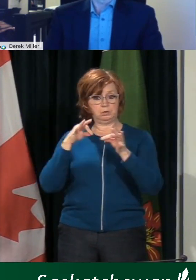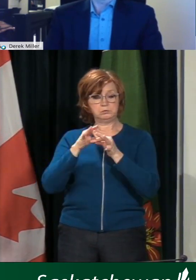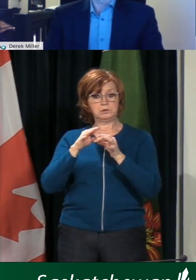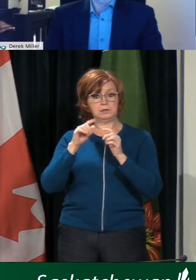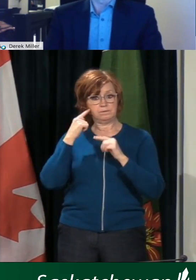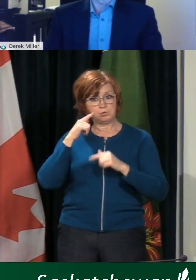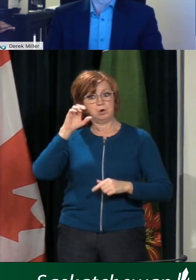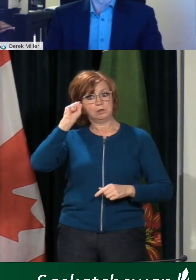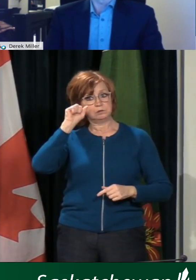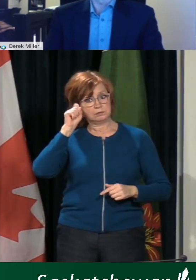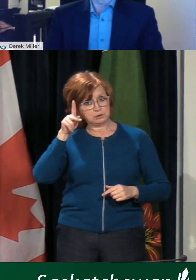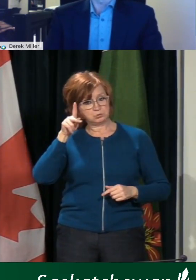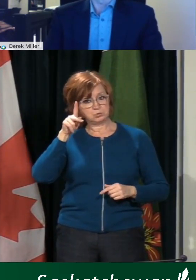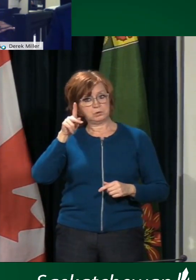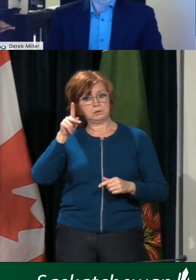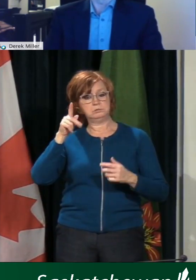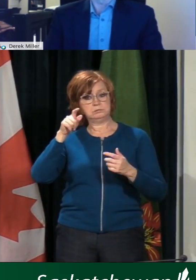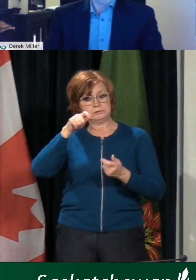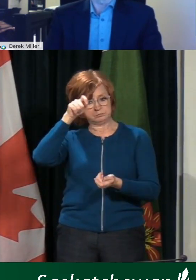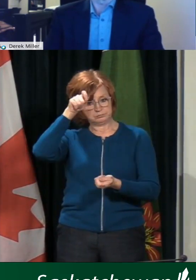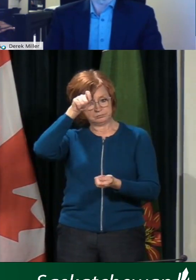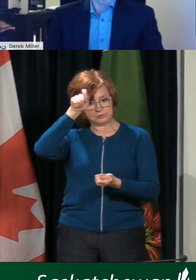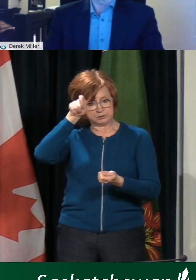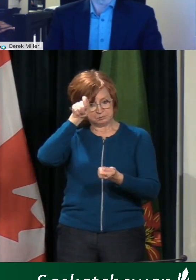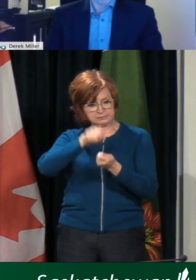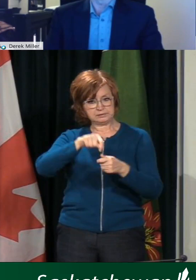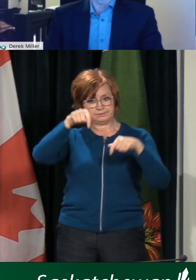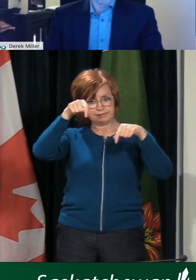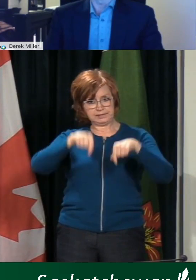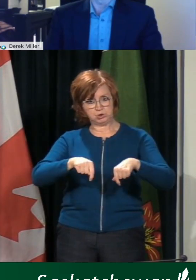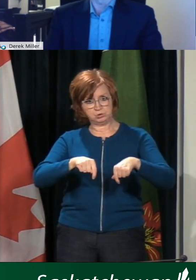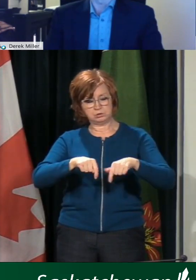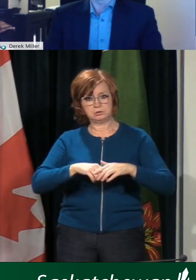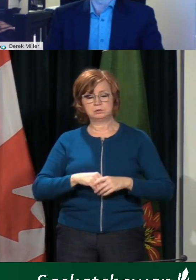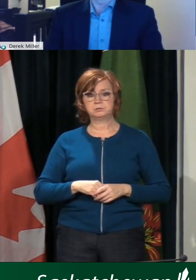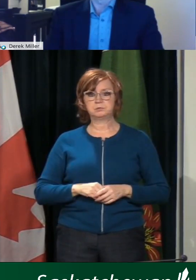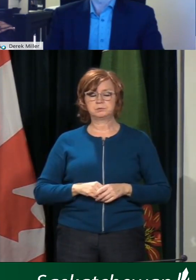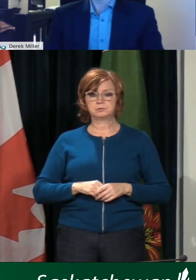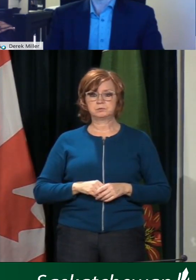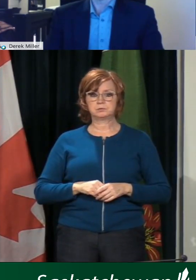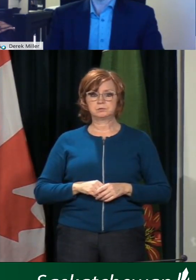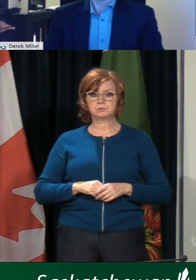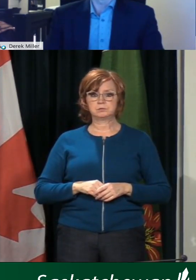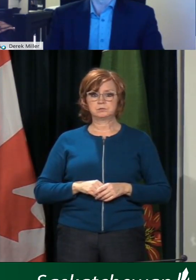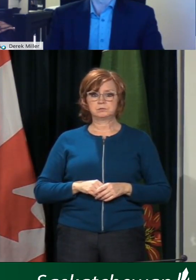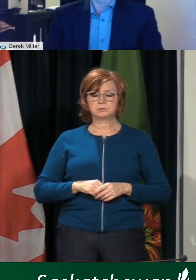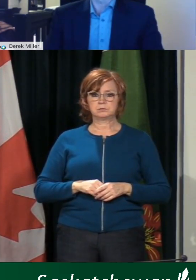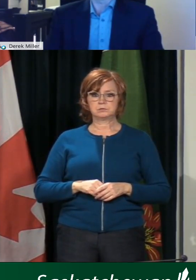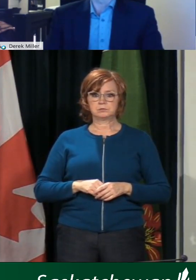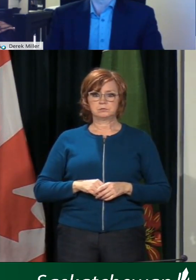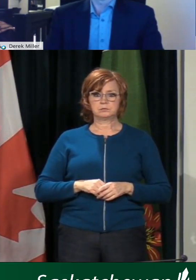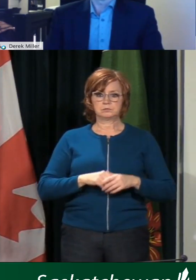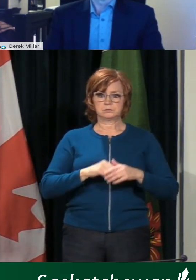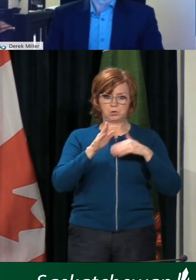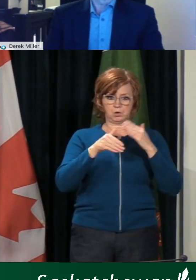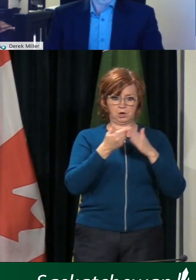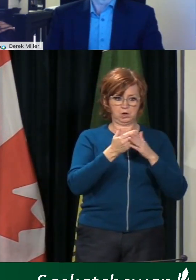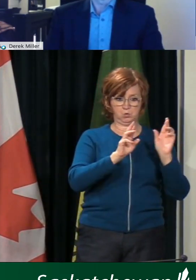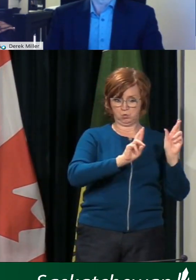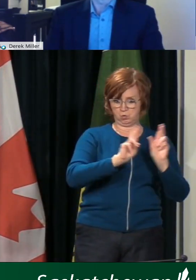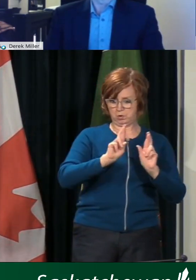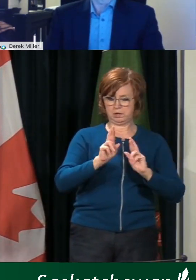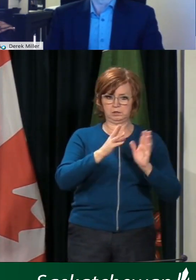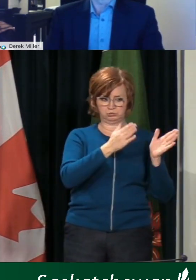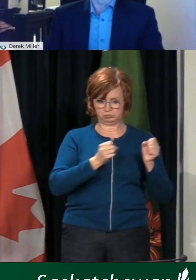the Saskatchewan specific situation, as well as informing our scenarios that are used for planning. Our offensive strategy